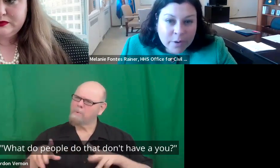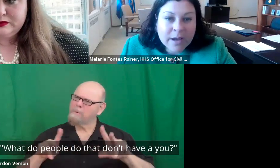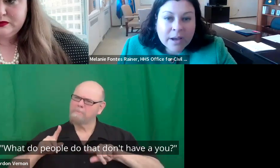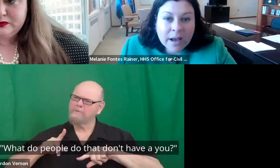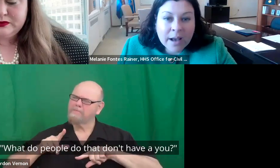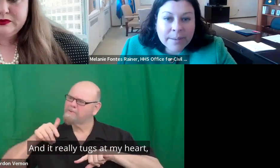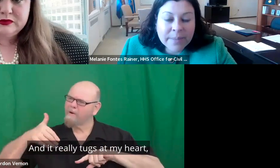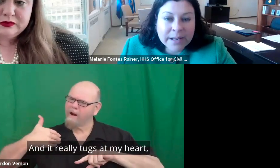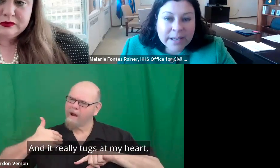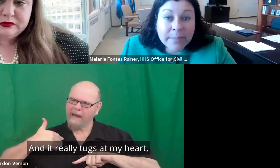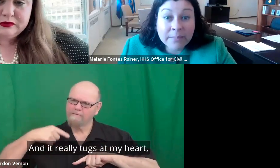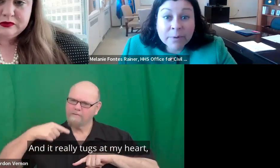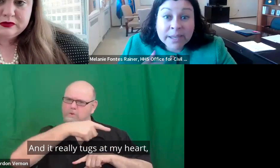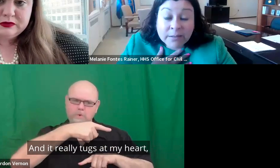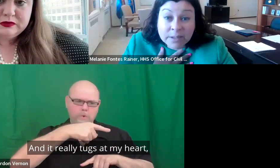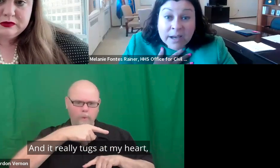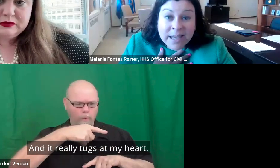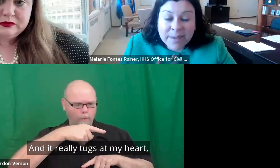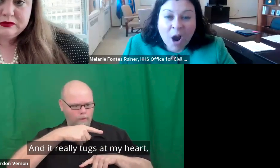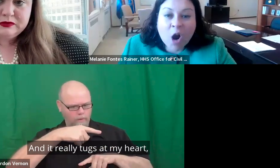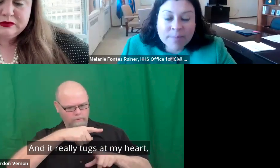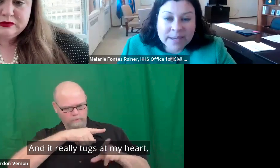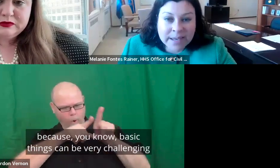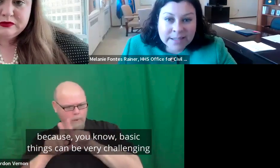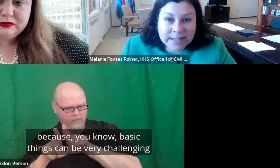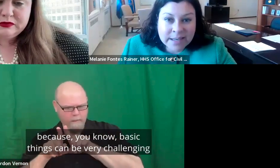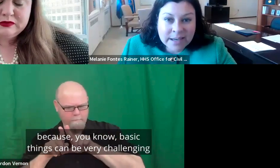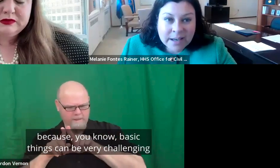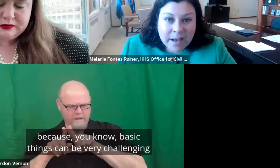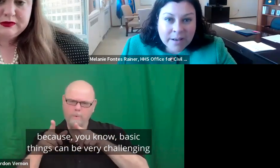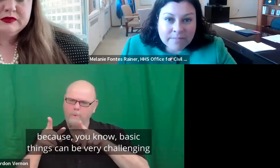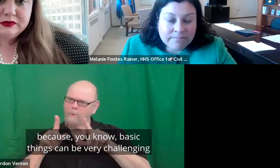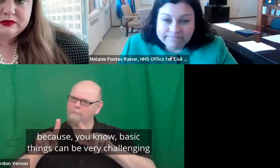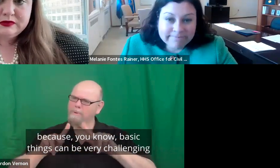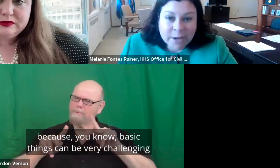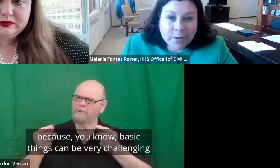have a you? And it really tugs at my heart, because